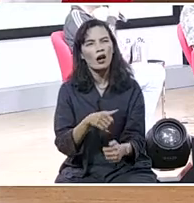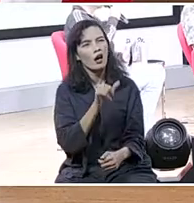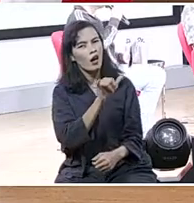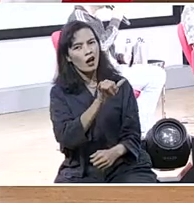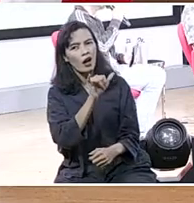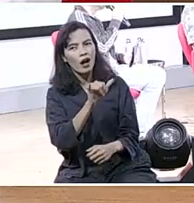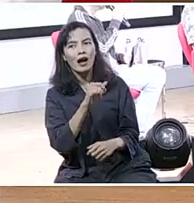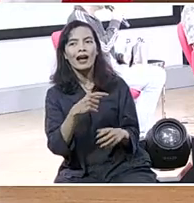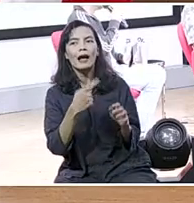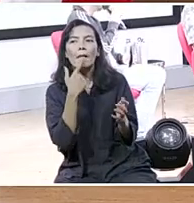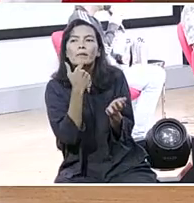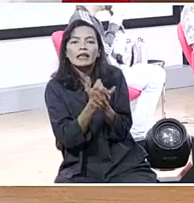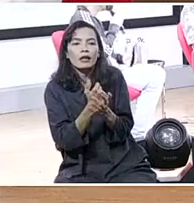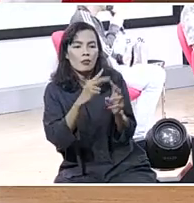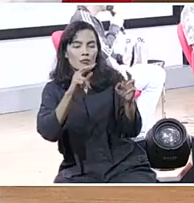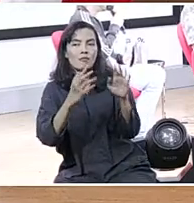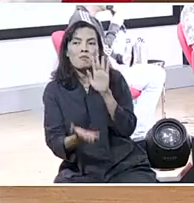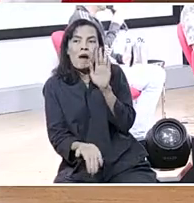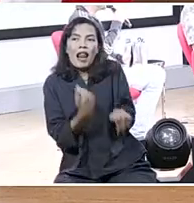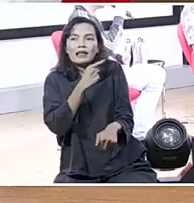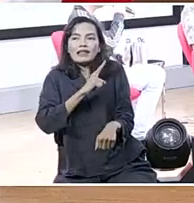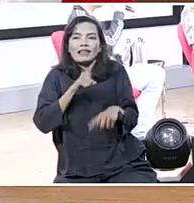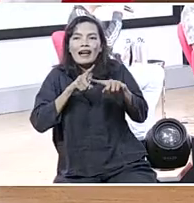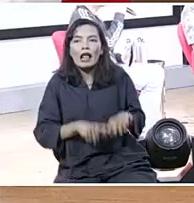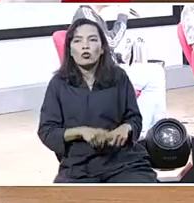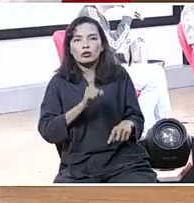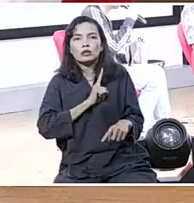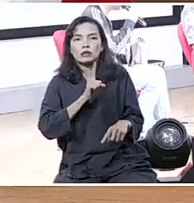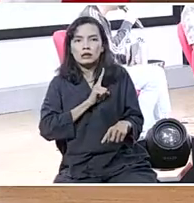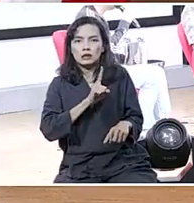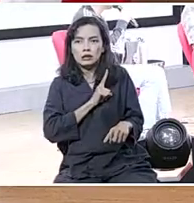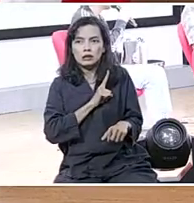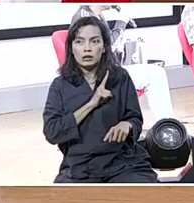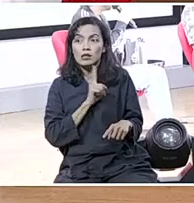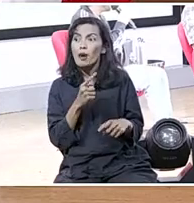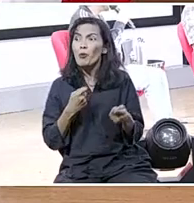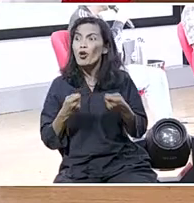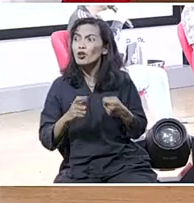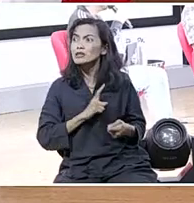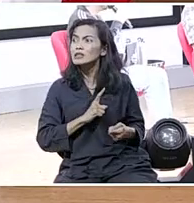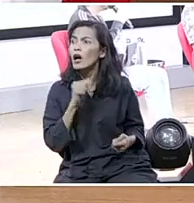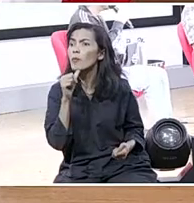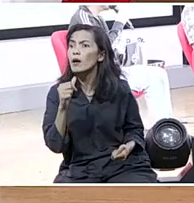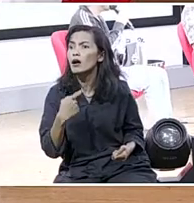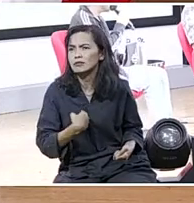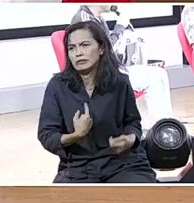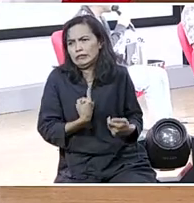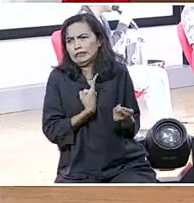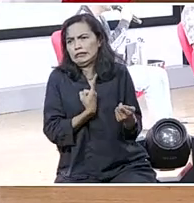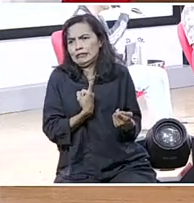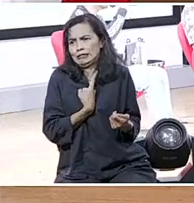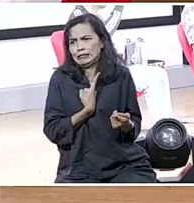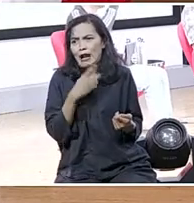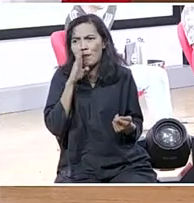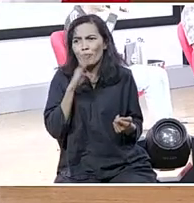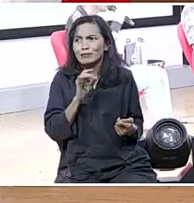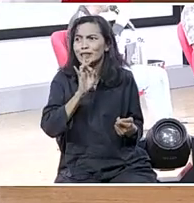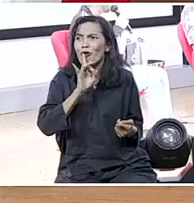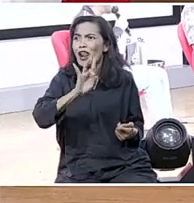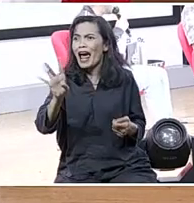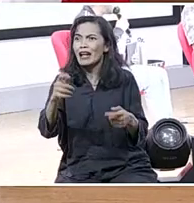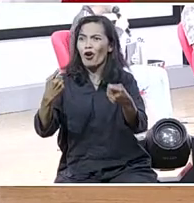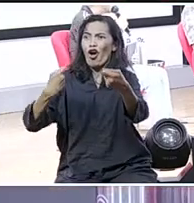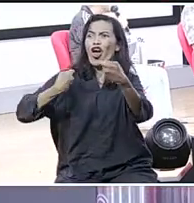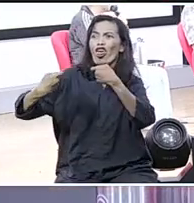goes back to yourself. Yeah. Because you're the only person who have control of everything. So that's right, Crystal. You just have to block out